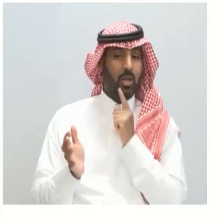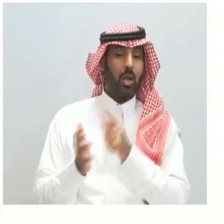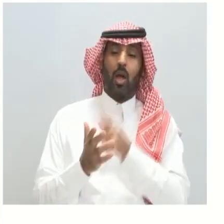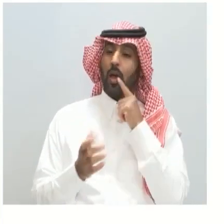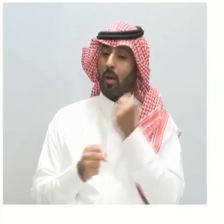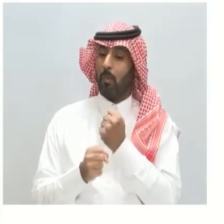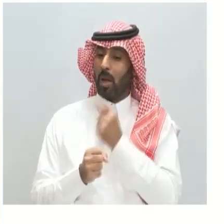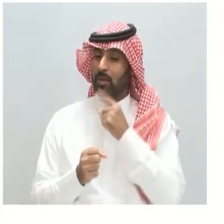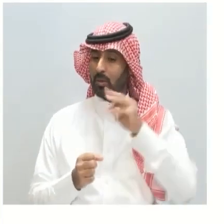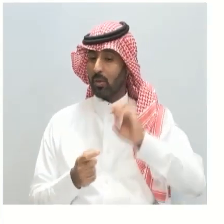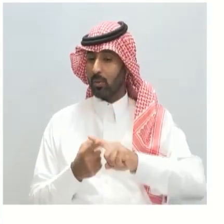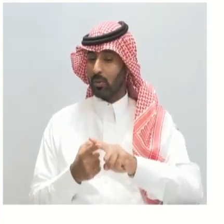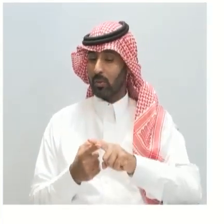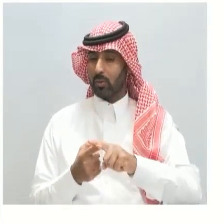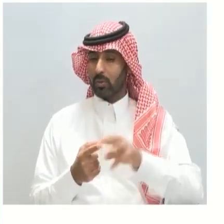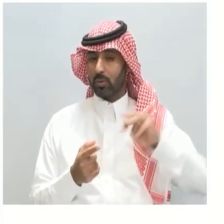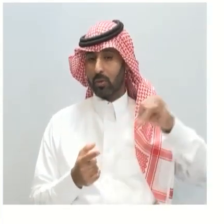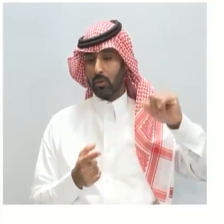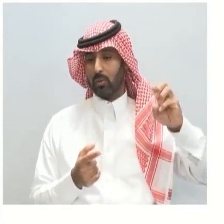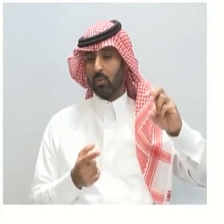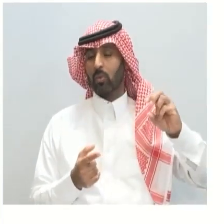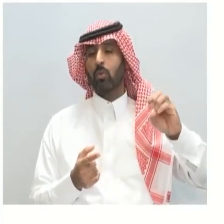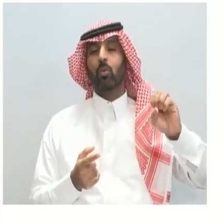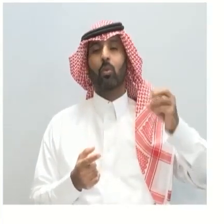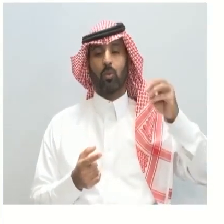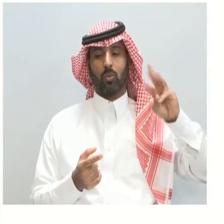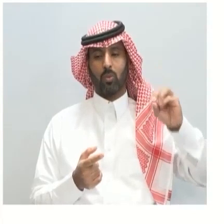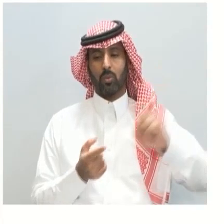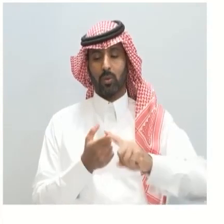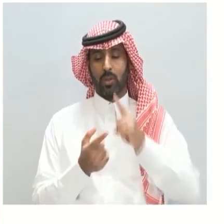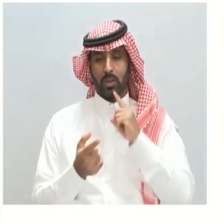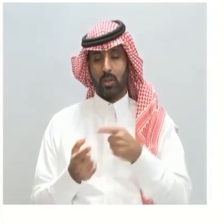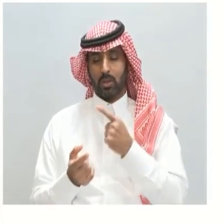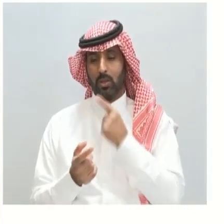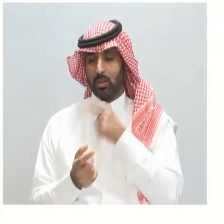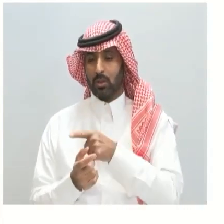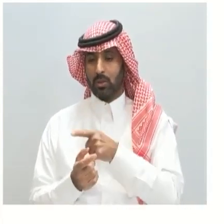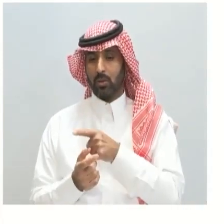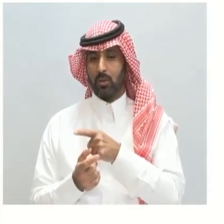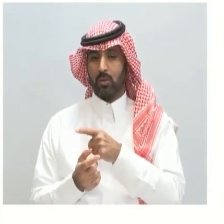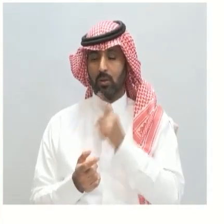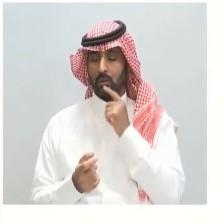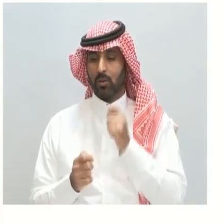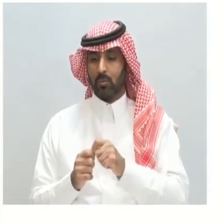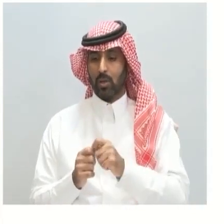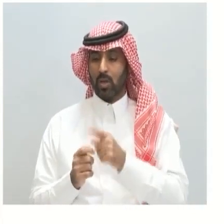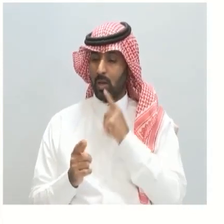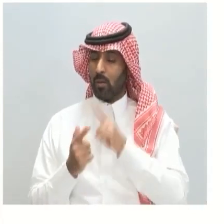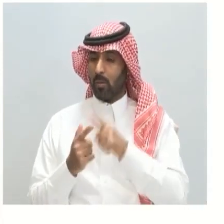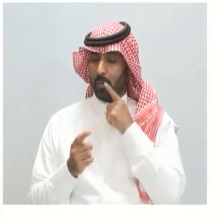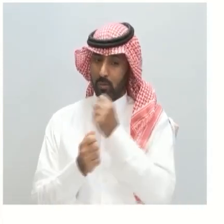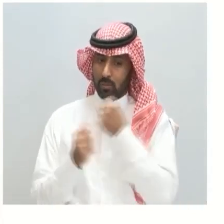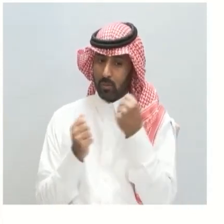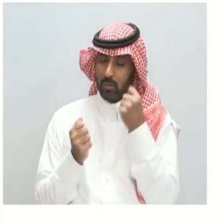mouse work. So it's close to a play on a housework. And also we said that they make mice cubes in